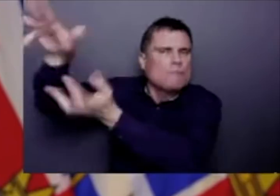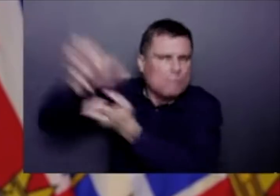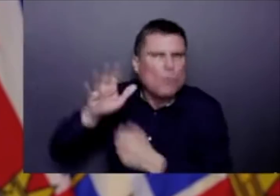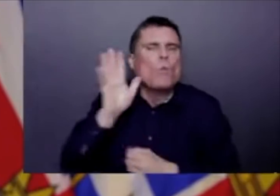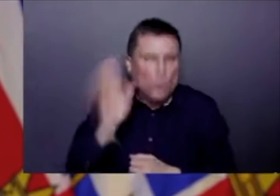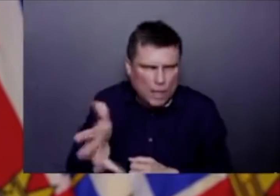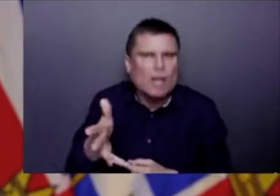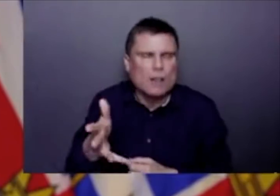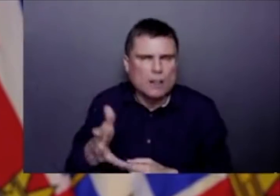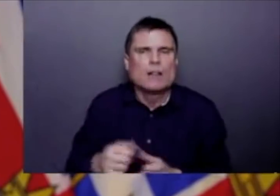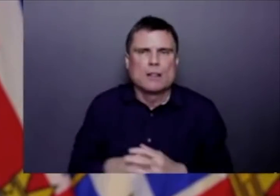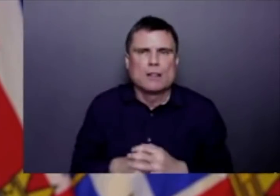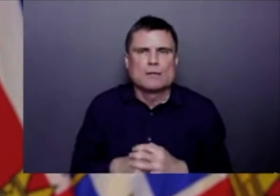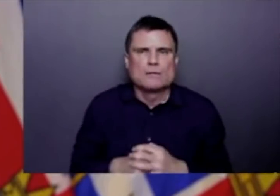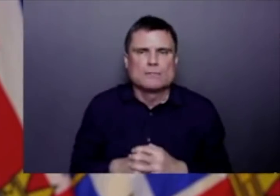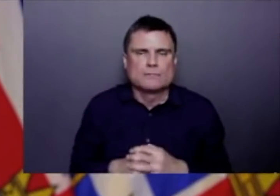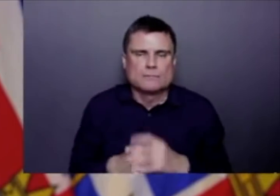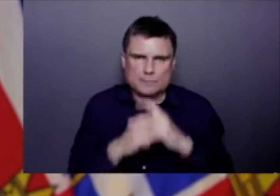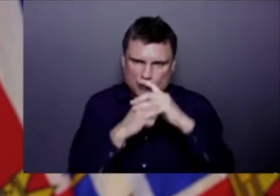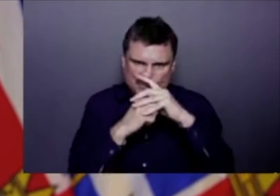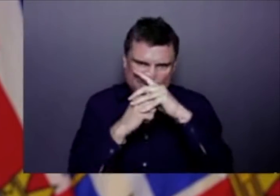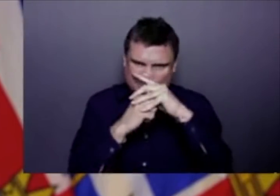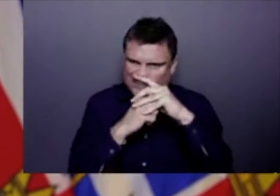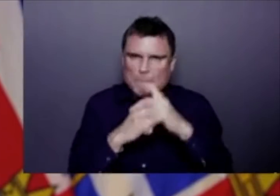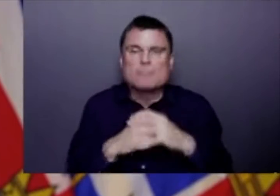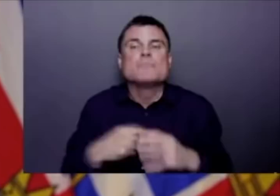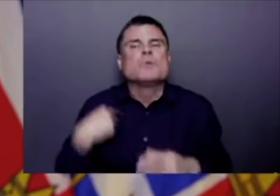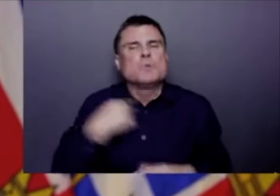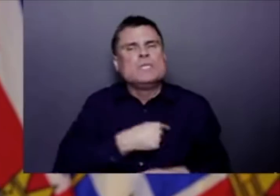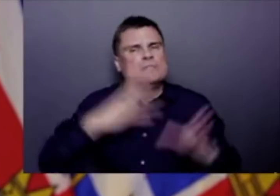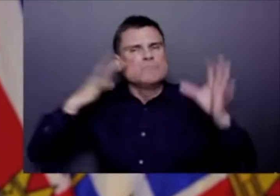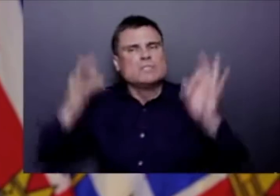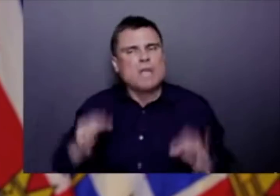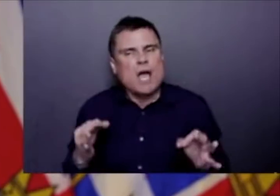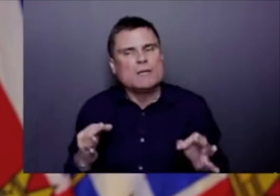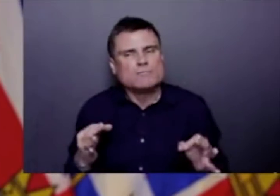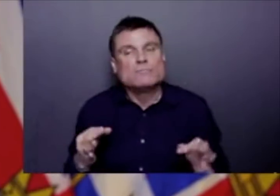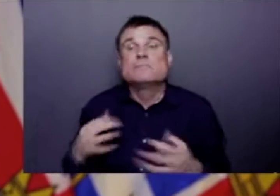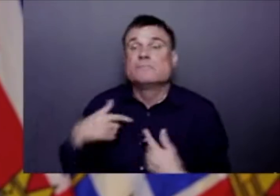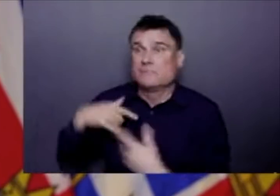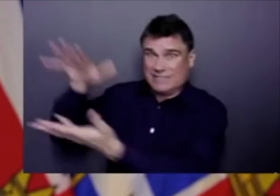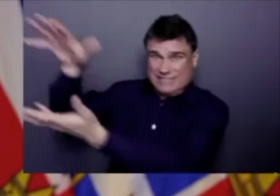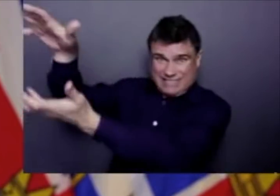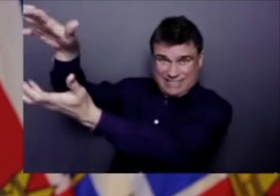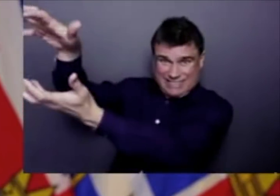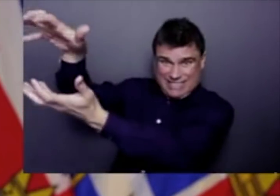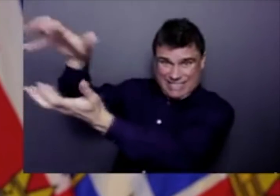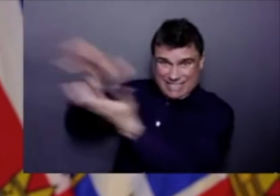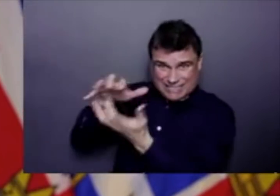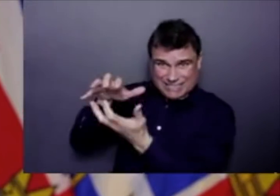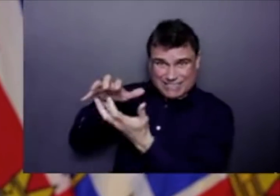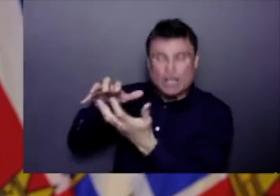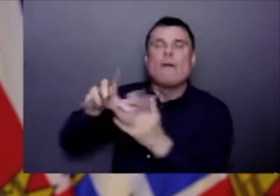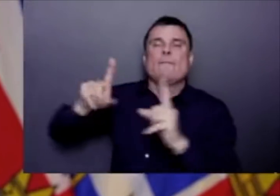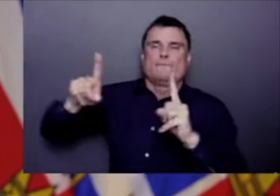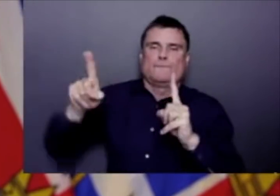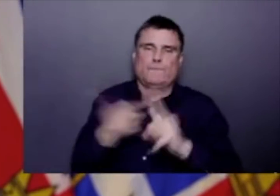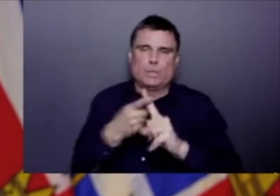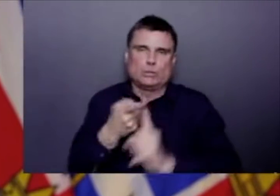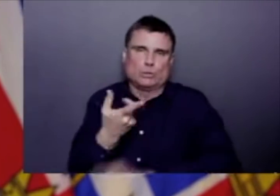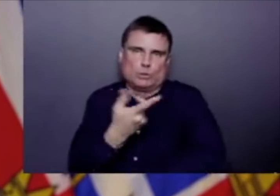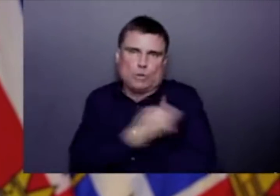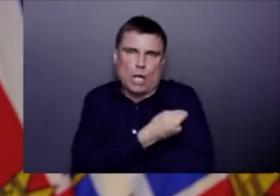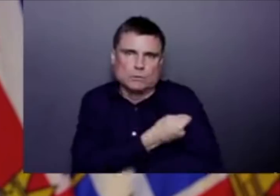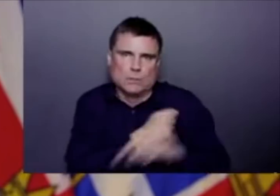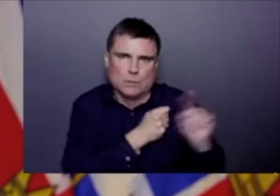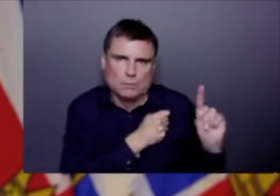and Thursday. But that is the decision we've made here in BC, and we're comfortable with that moving forward. for now. And I hope there will be some data that